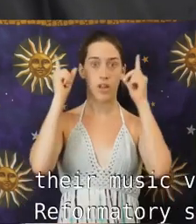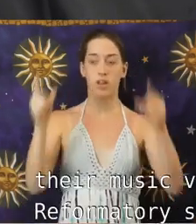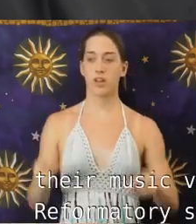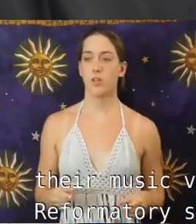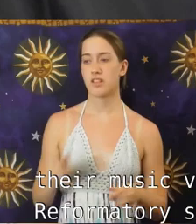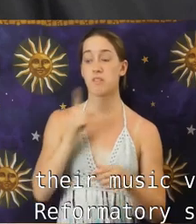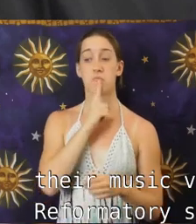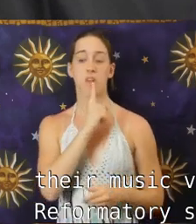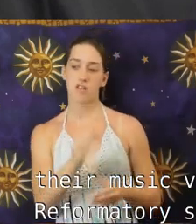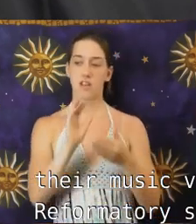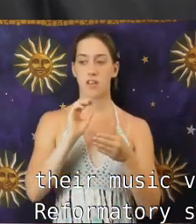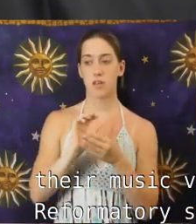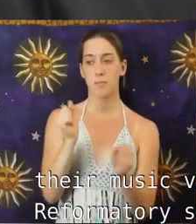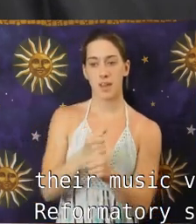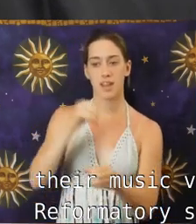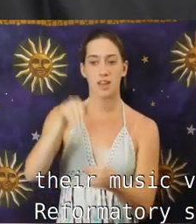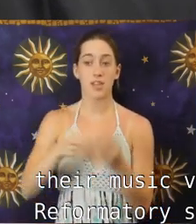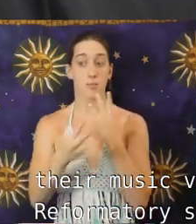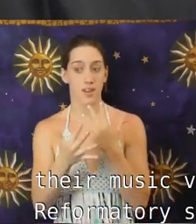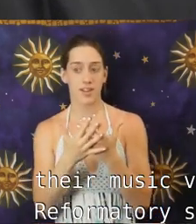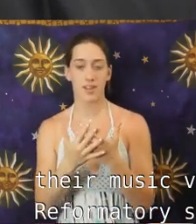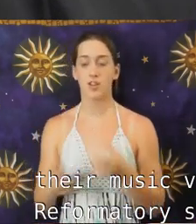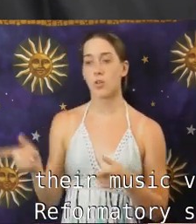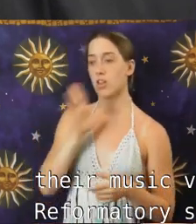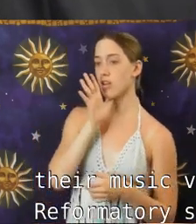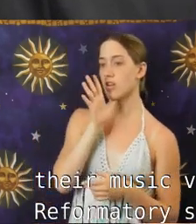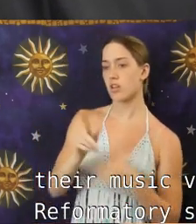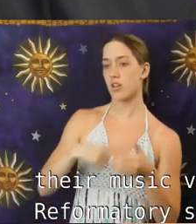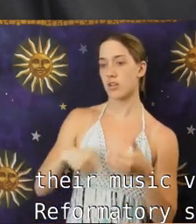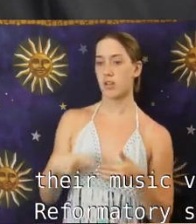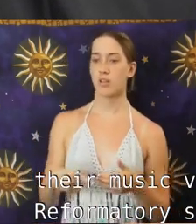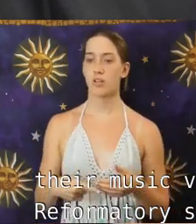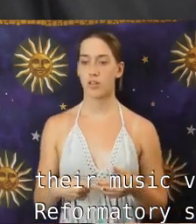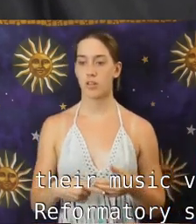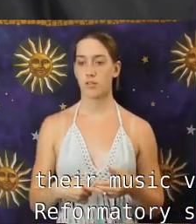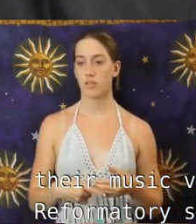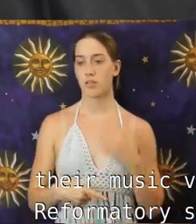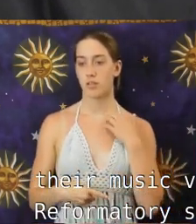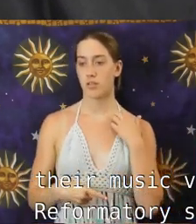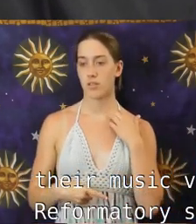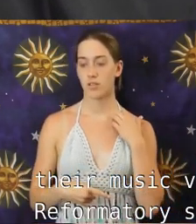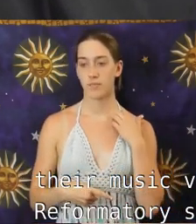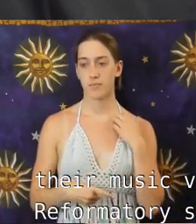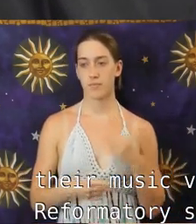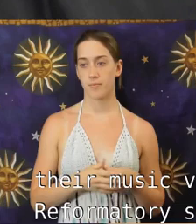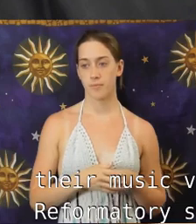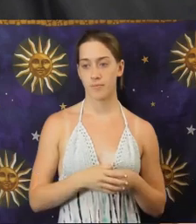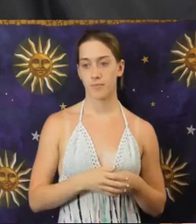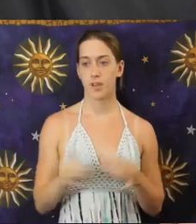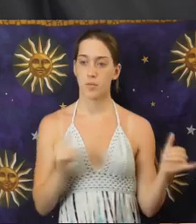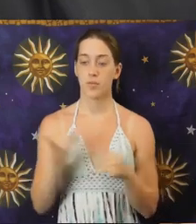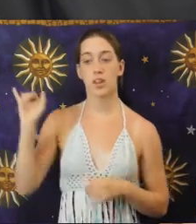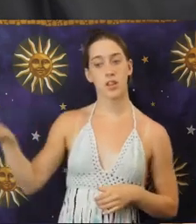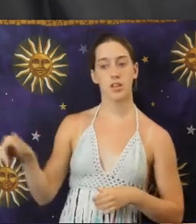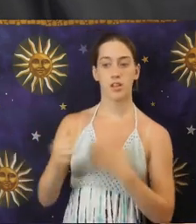is that their music video for Awake was actually filmed in the Reformatory. So they mentioned